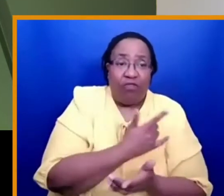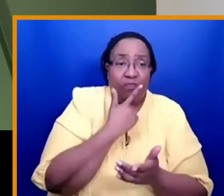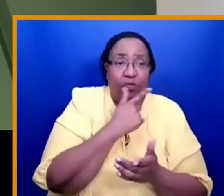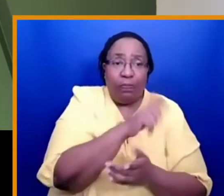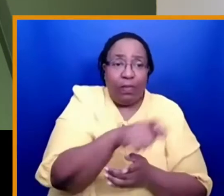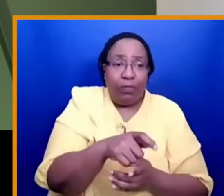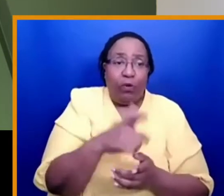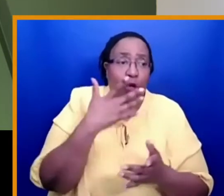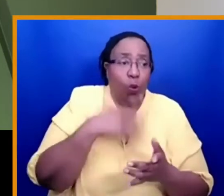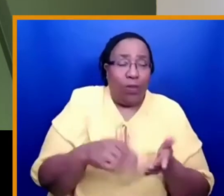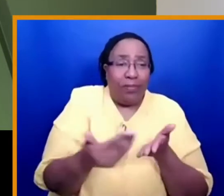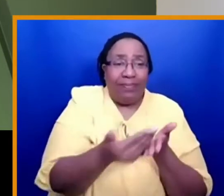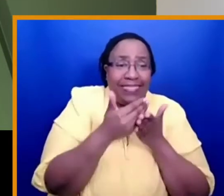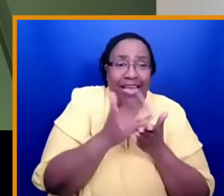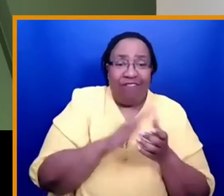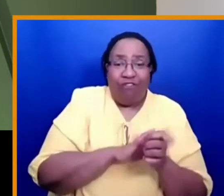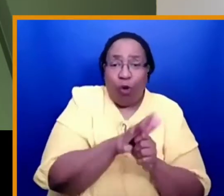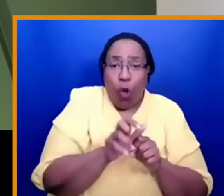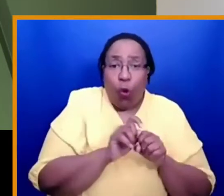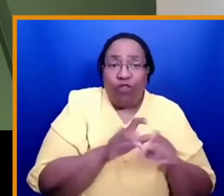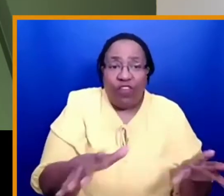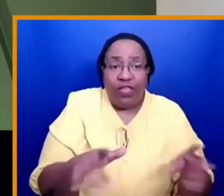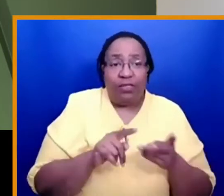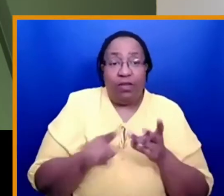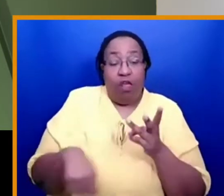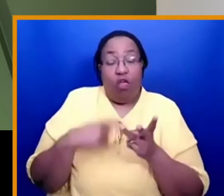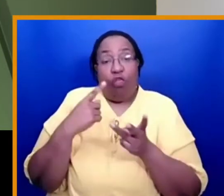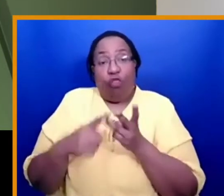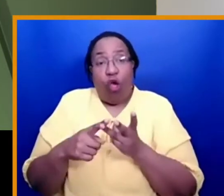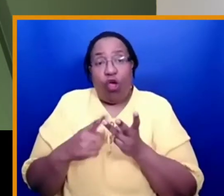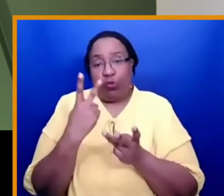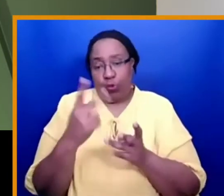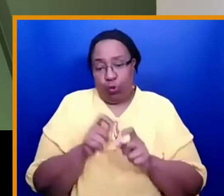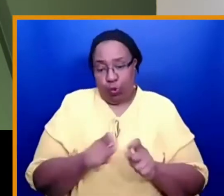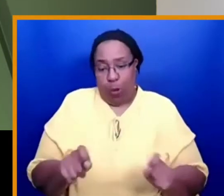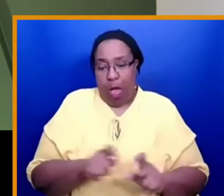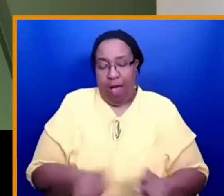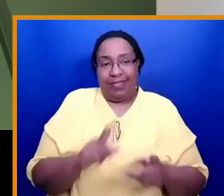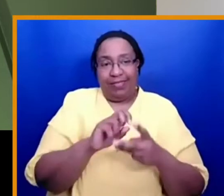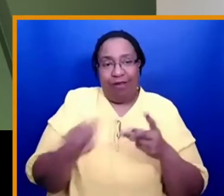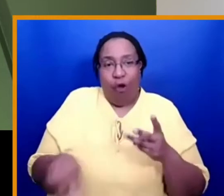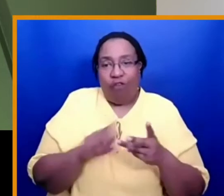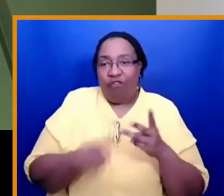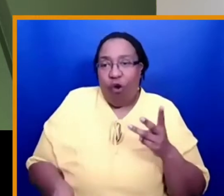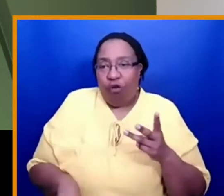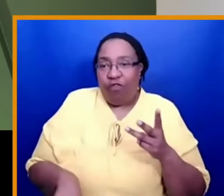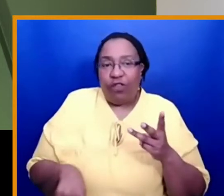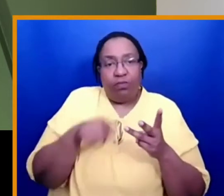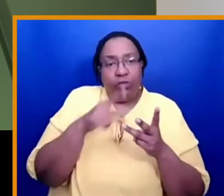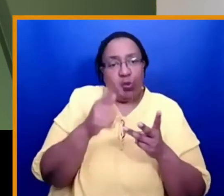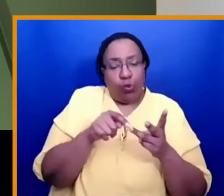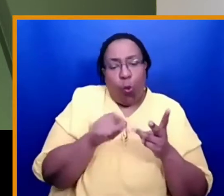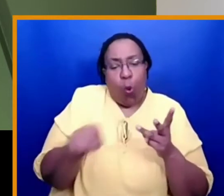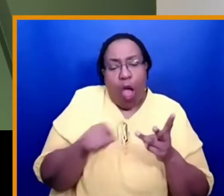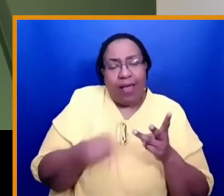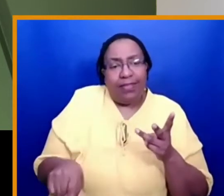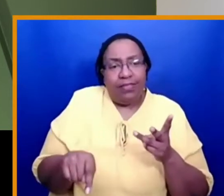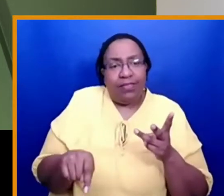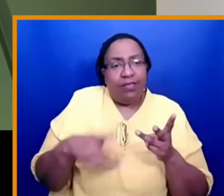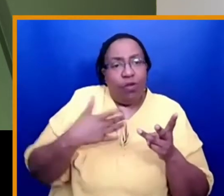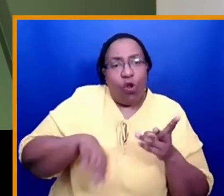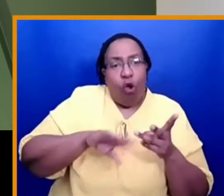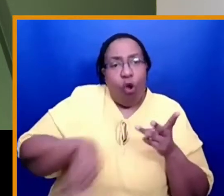however, simply removes two lines from the motion. Conference, these two lines were ending the freeze on the income tax personal allowance, ensuring